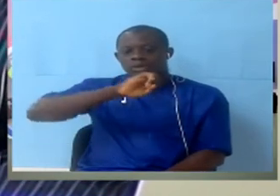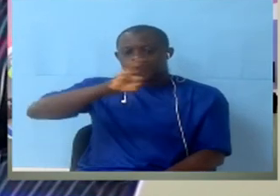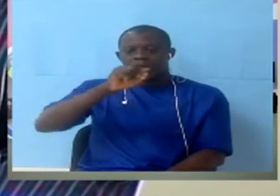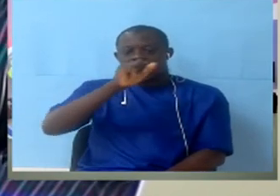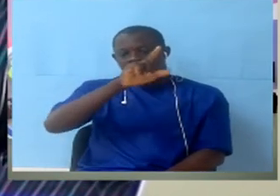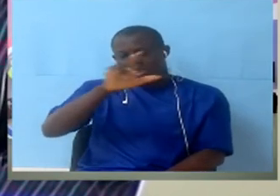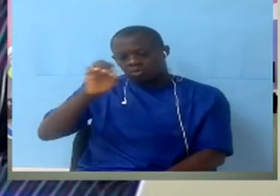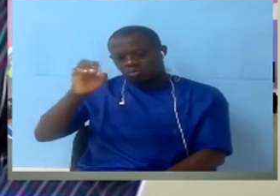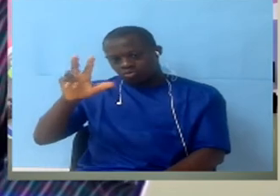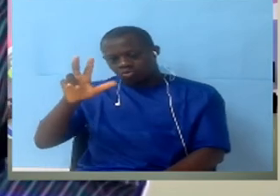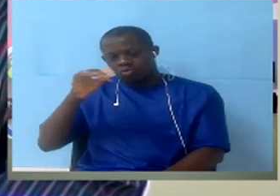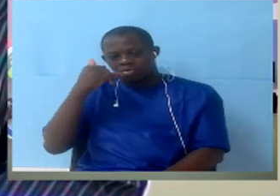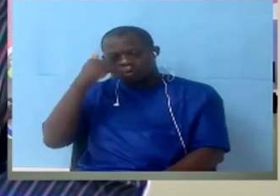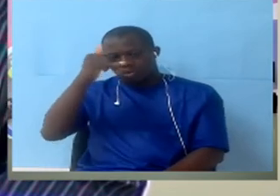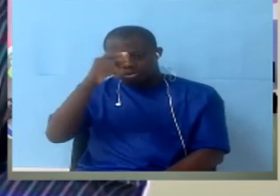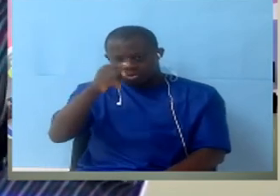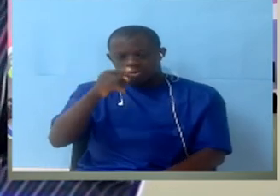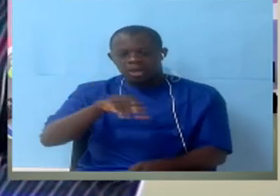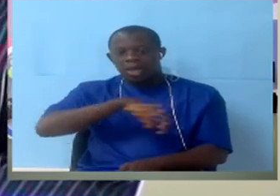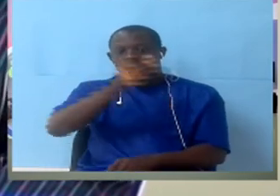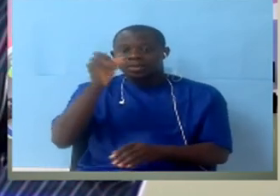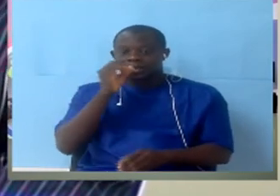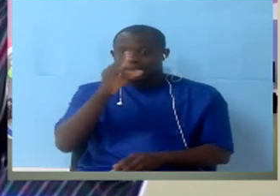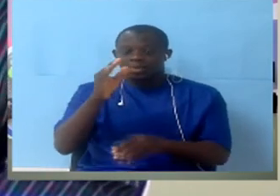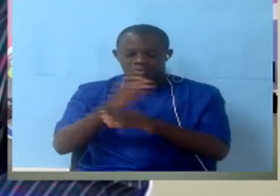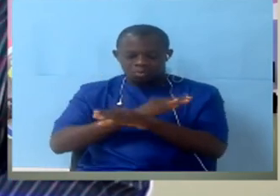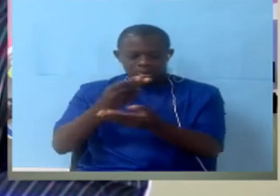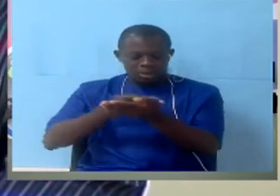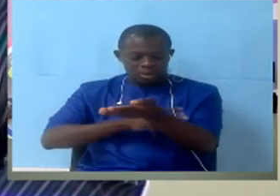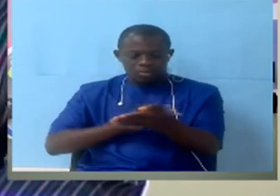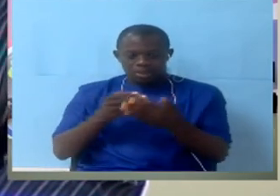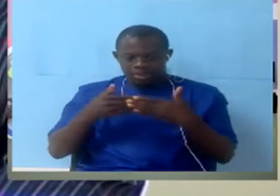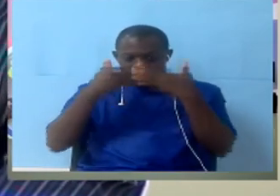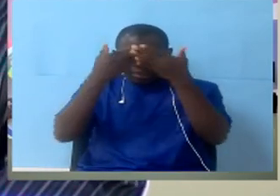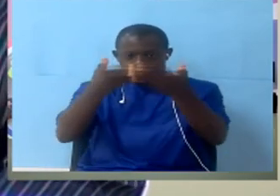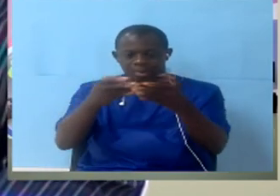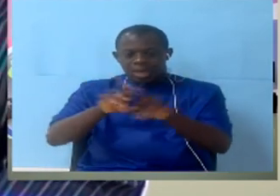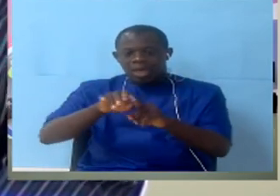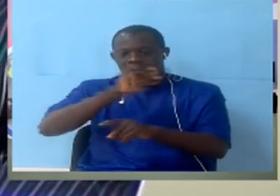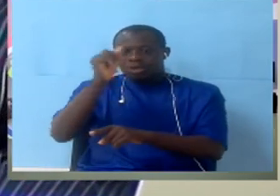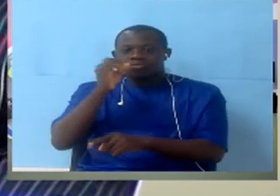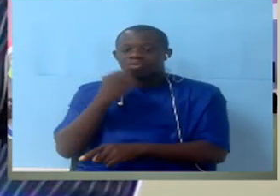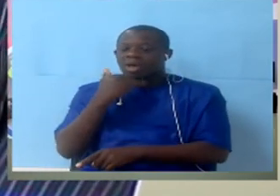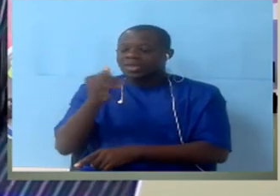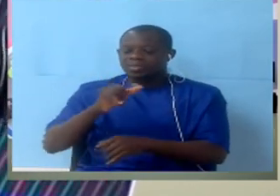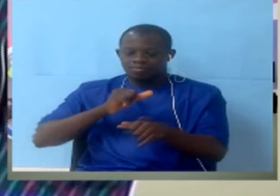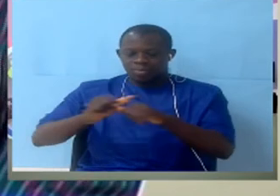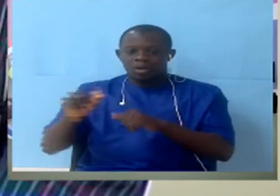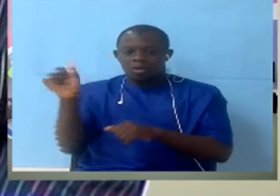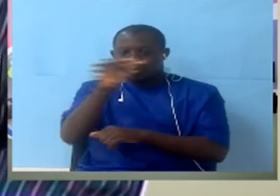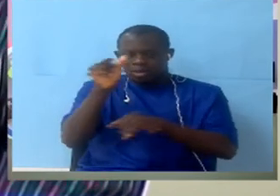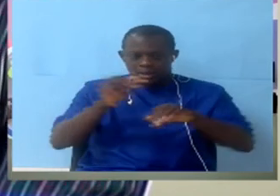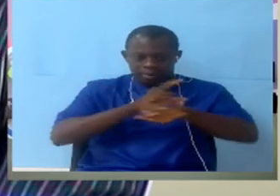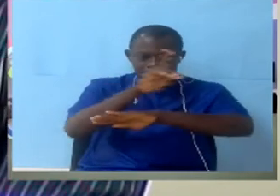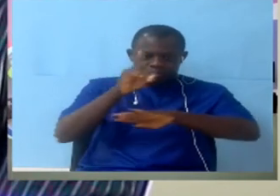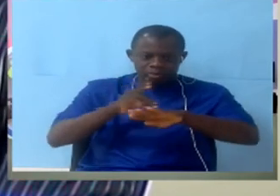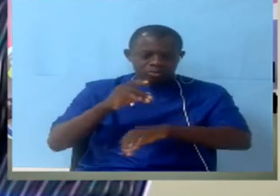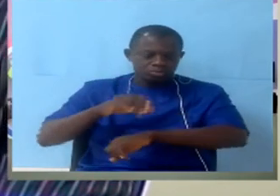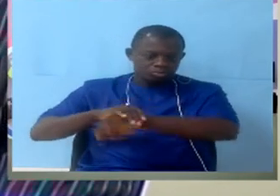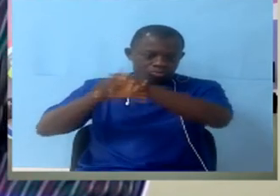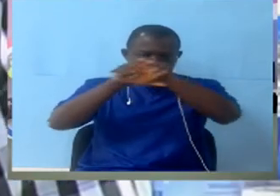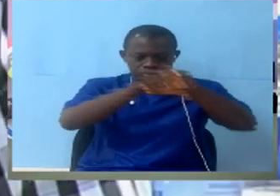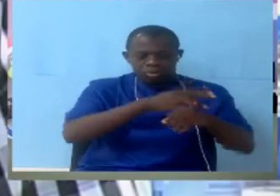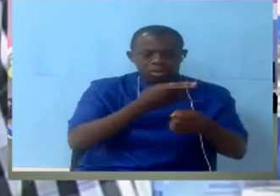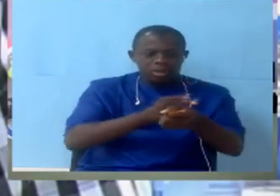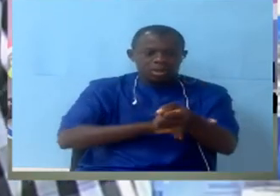that, well, he was given this sheep. You asked him to take them elsewhere. What happened after that? Saya telah karol, aku ingin jalan